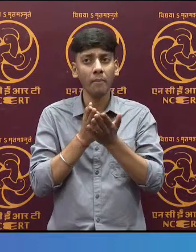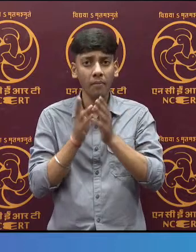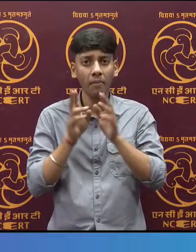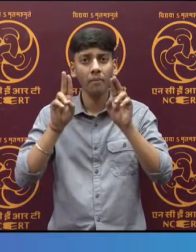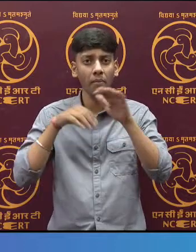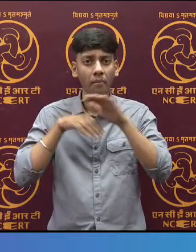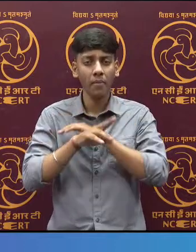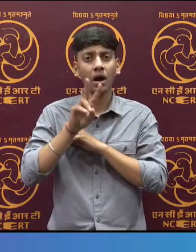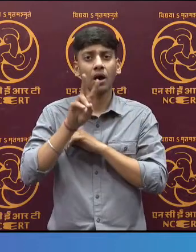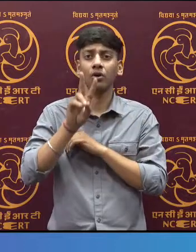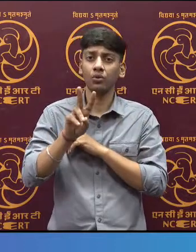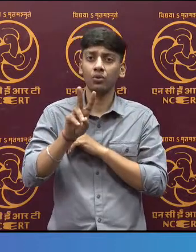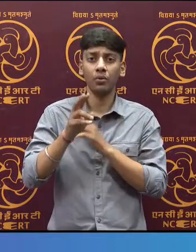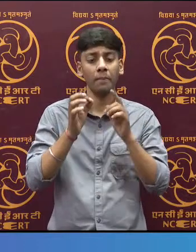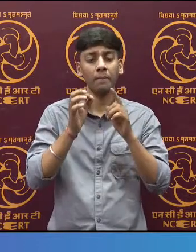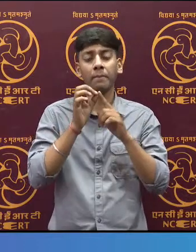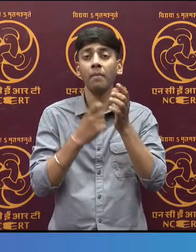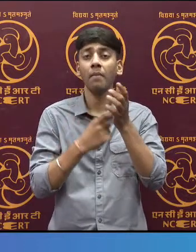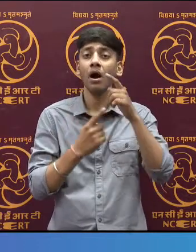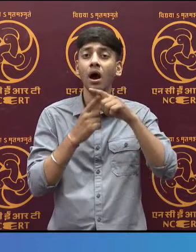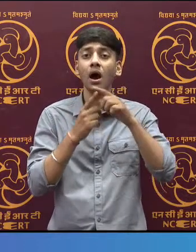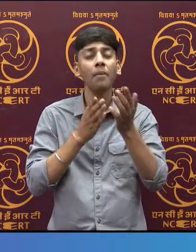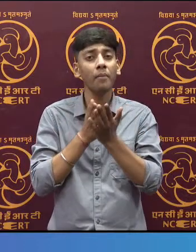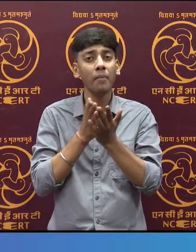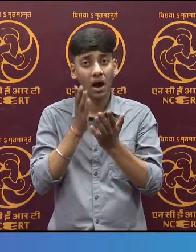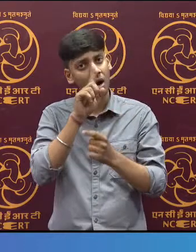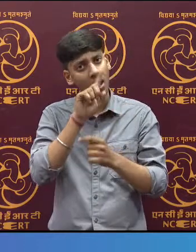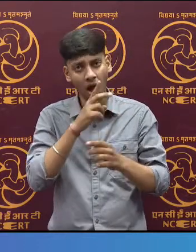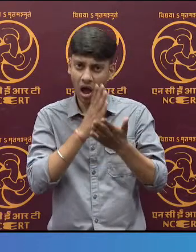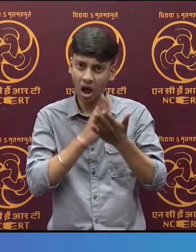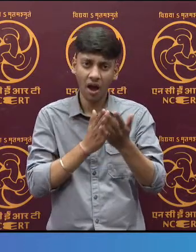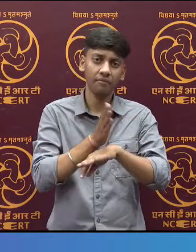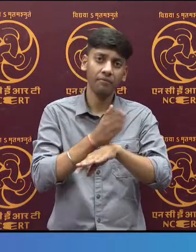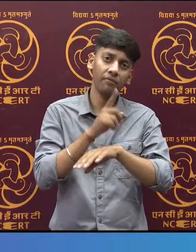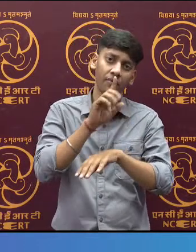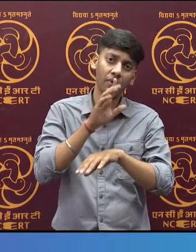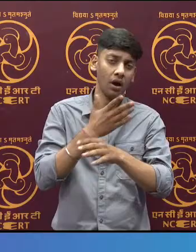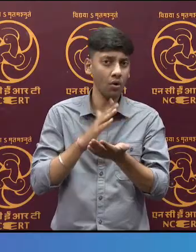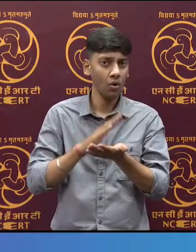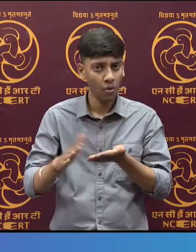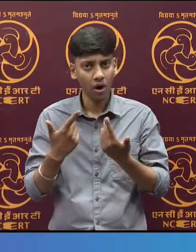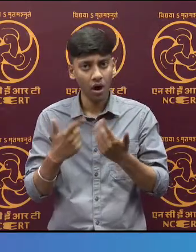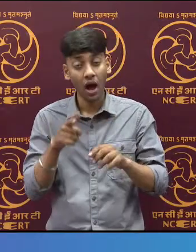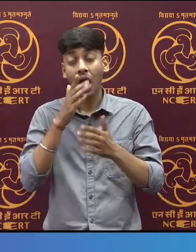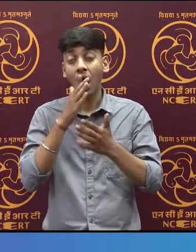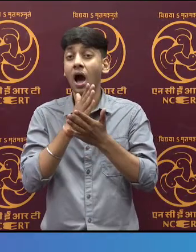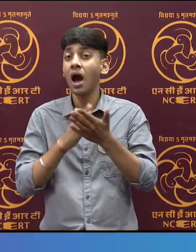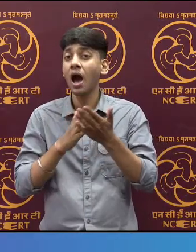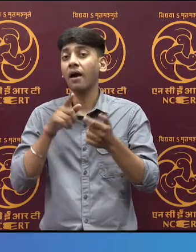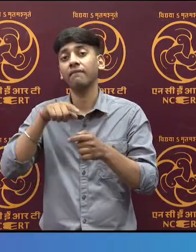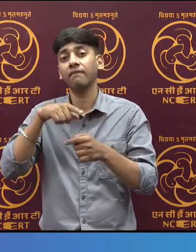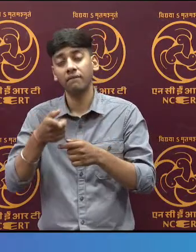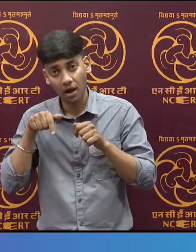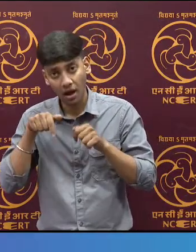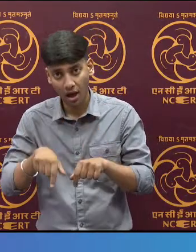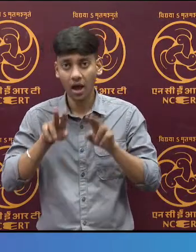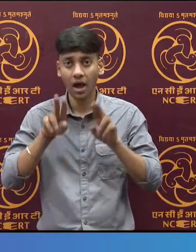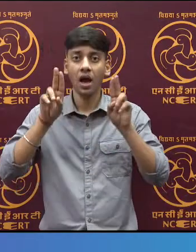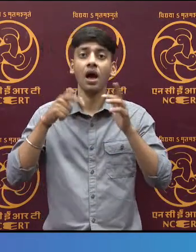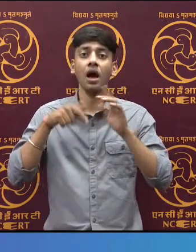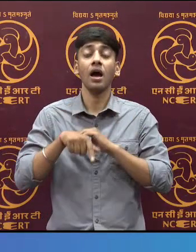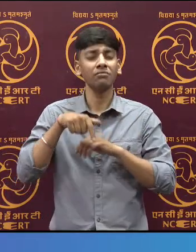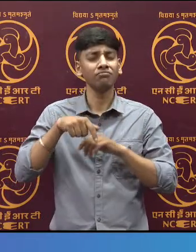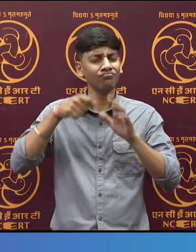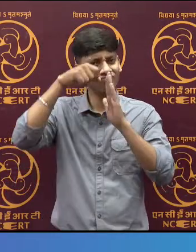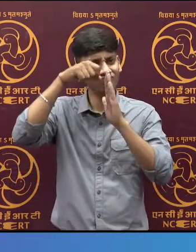have already done part 1 in our previous session. So, what will be the content for today's session? To delve deeper into